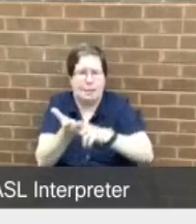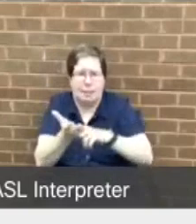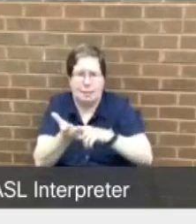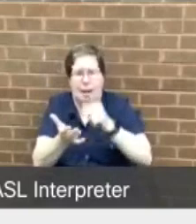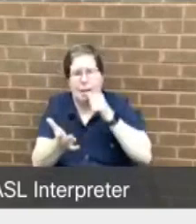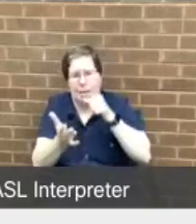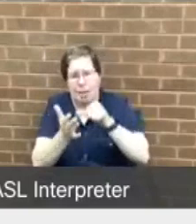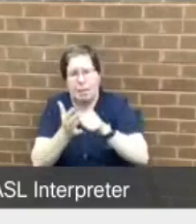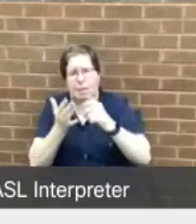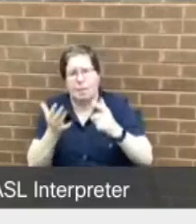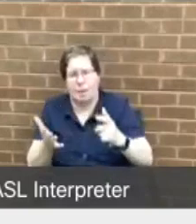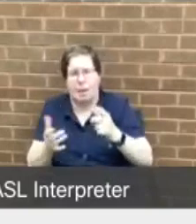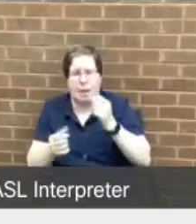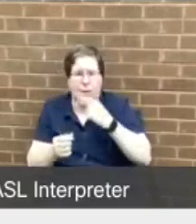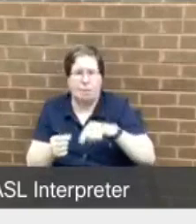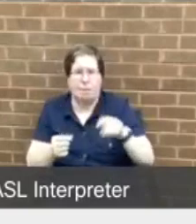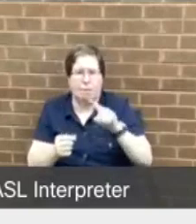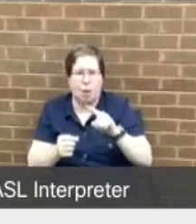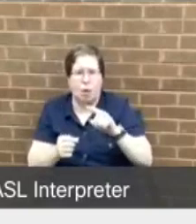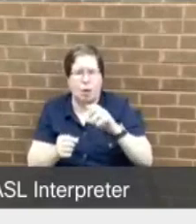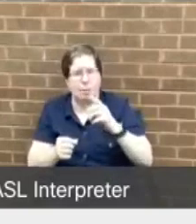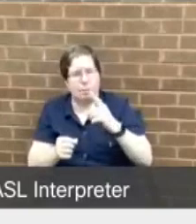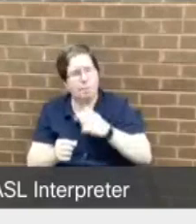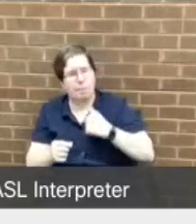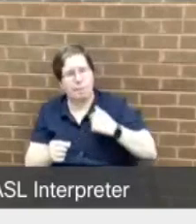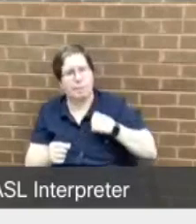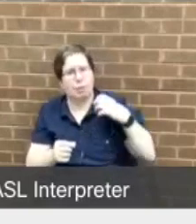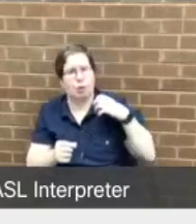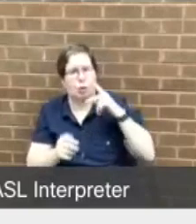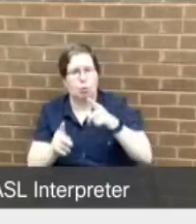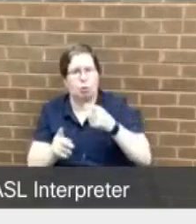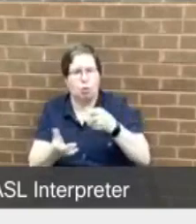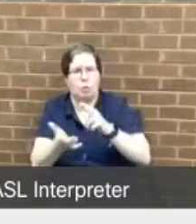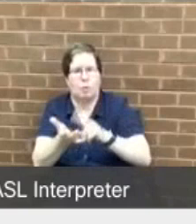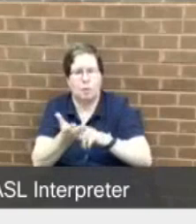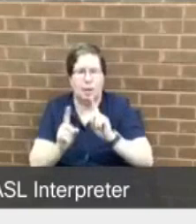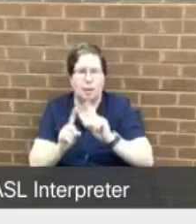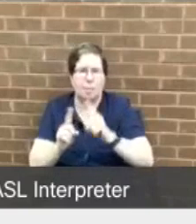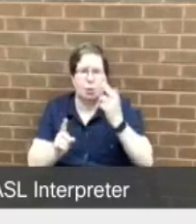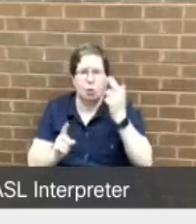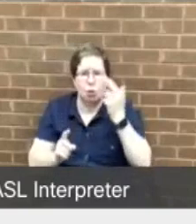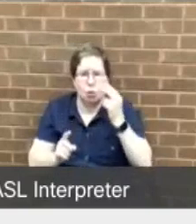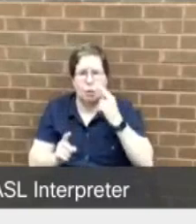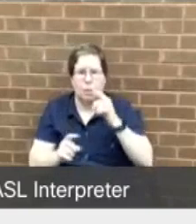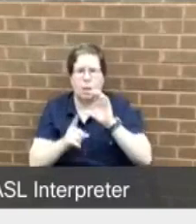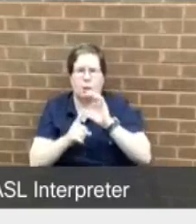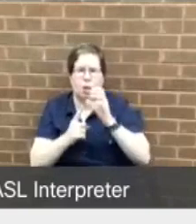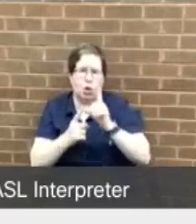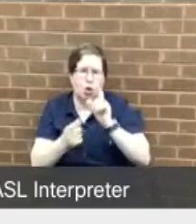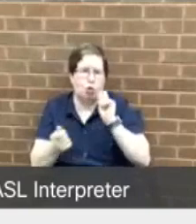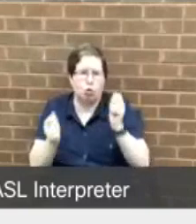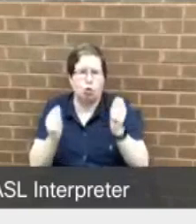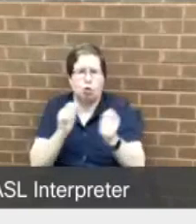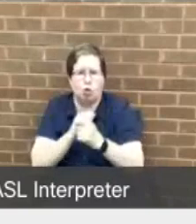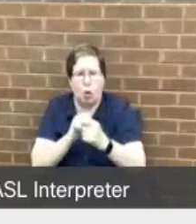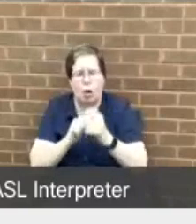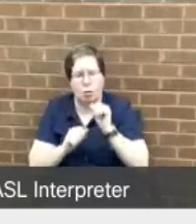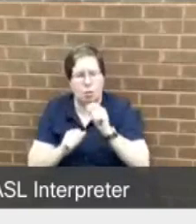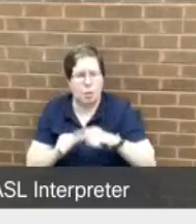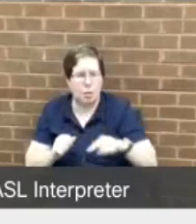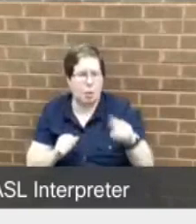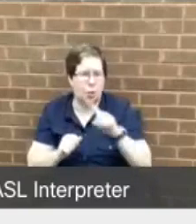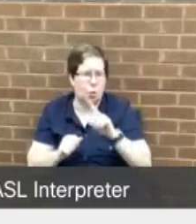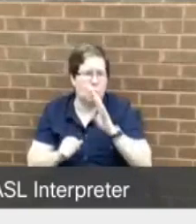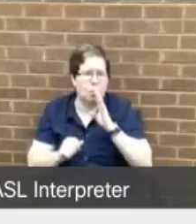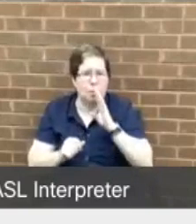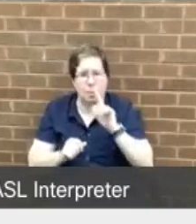is customary for the chair to sign it. And it goes to this notion of culture change that I hope you were speaking